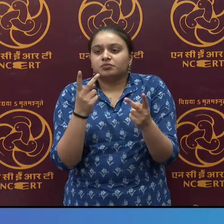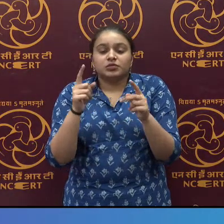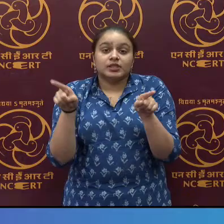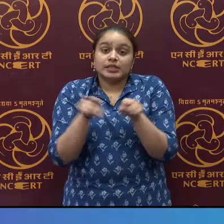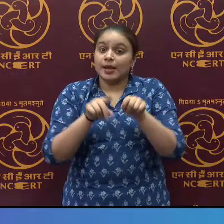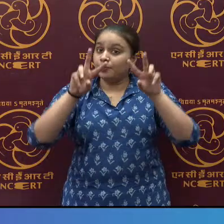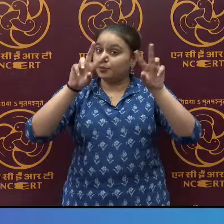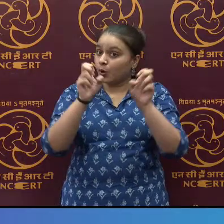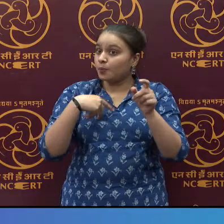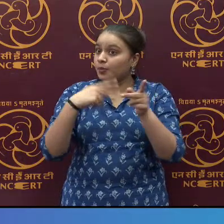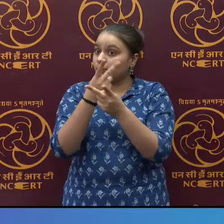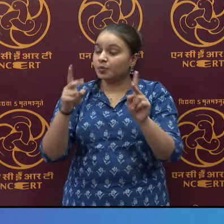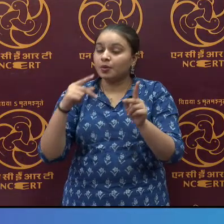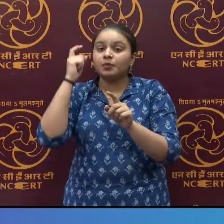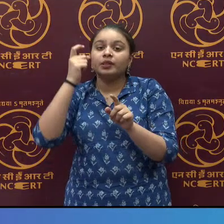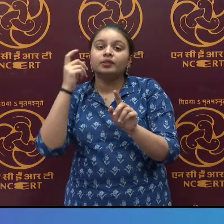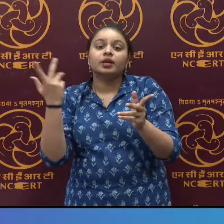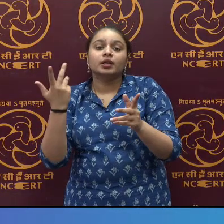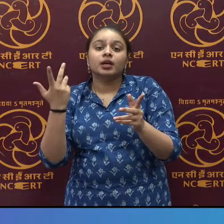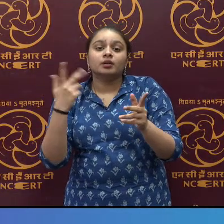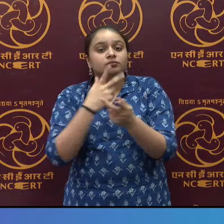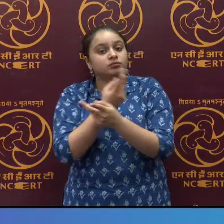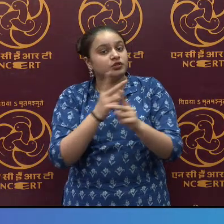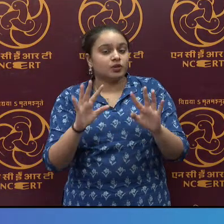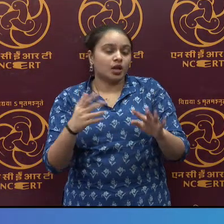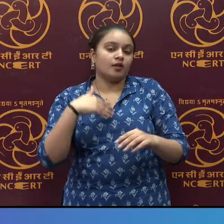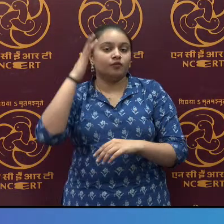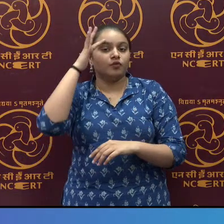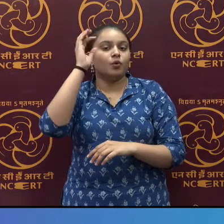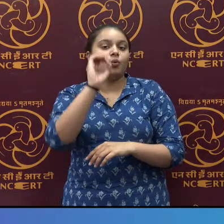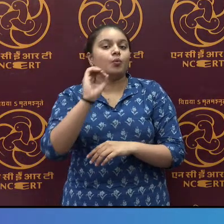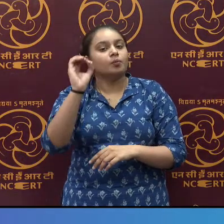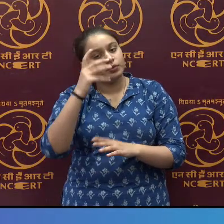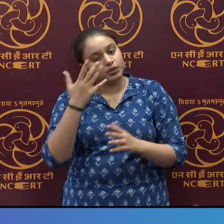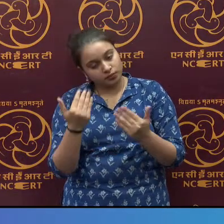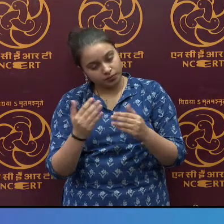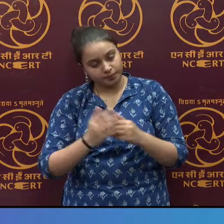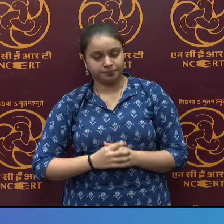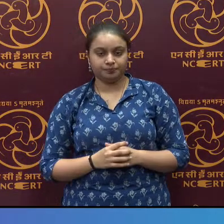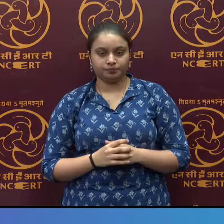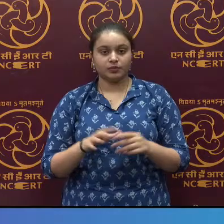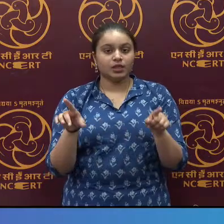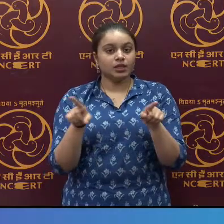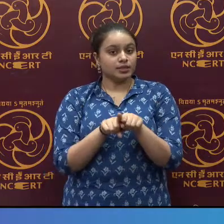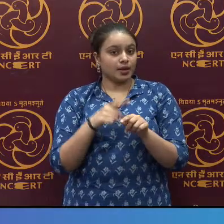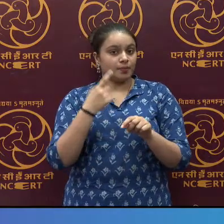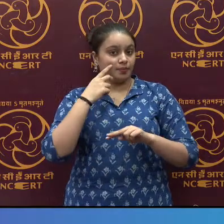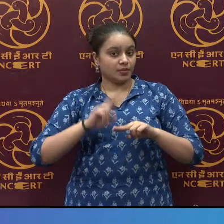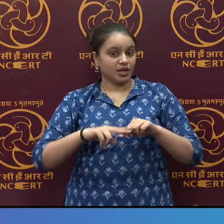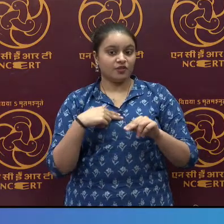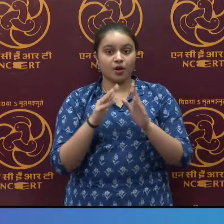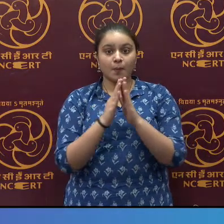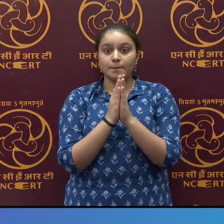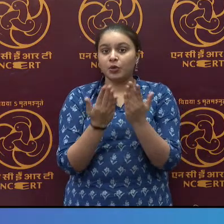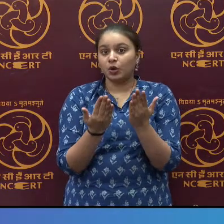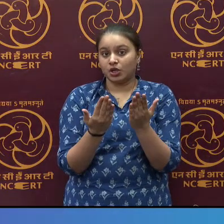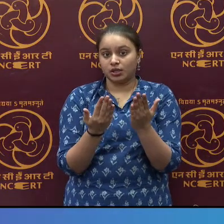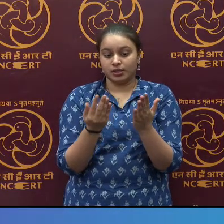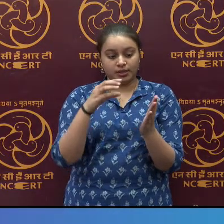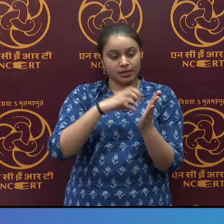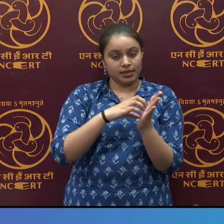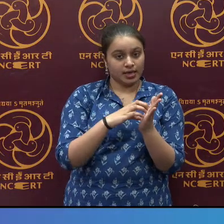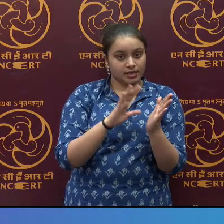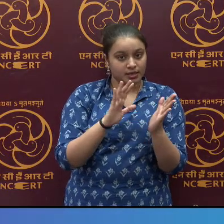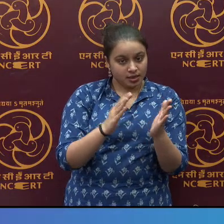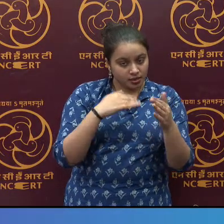what different people think. So there could be opinion pieces also. Similarly, in magazines also there could be different type of